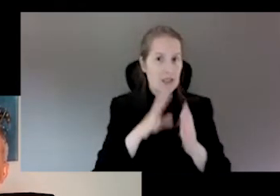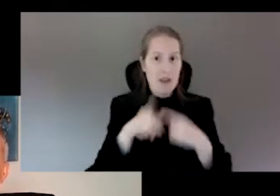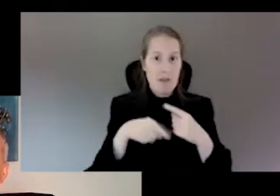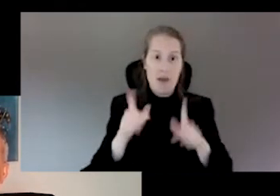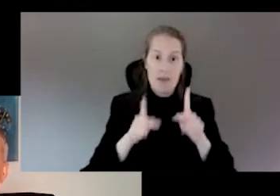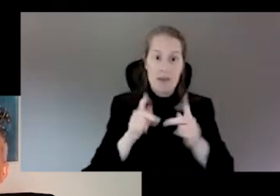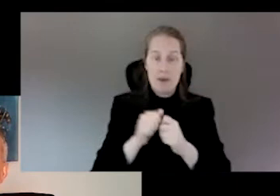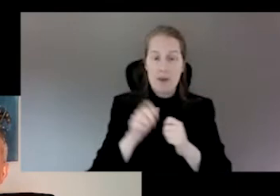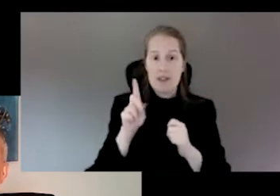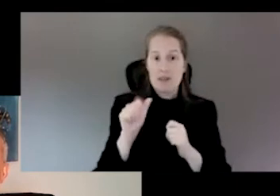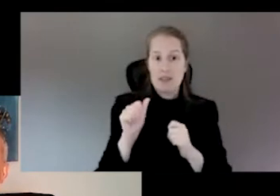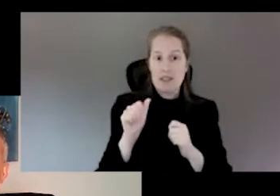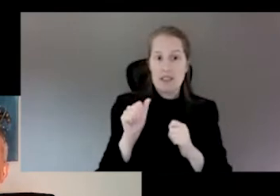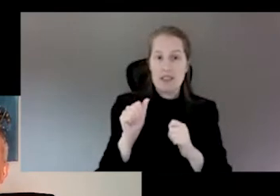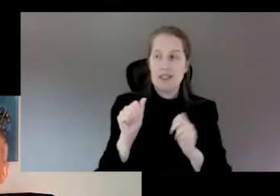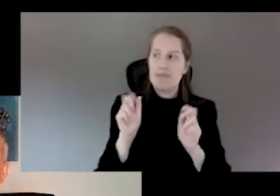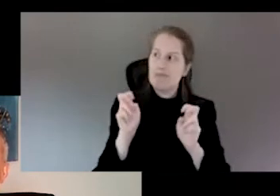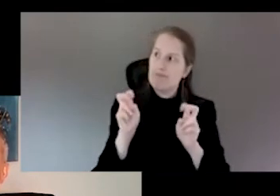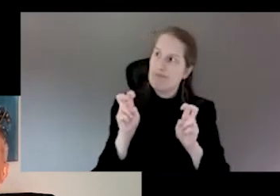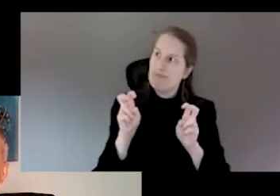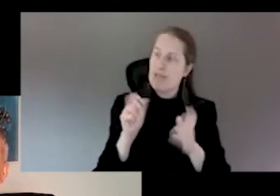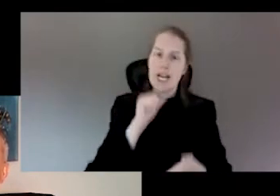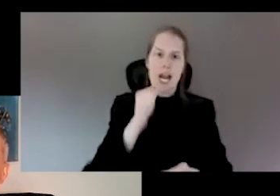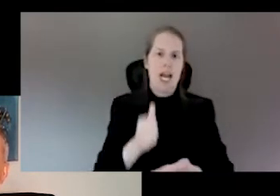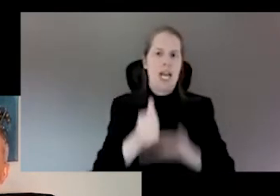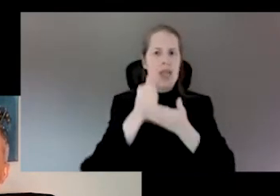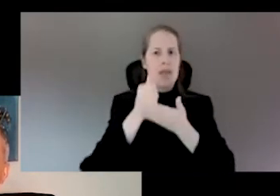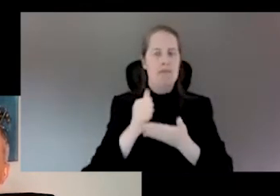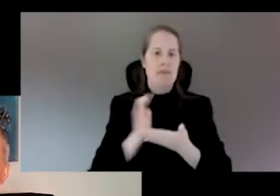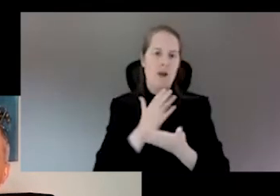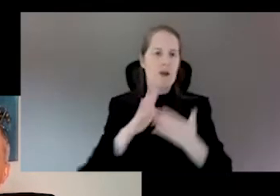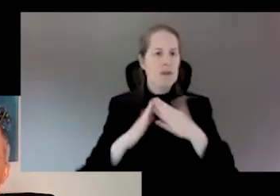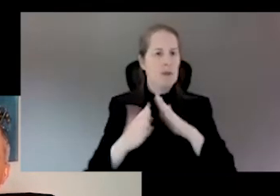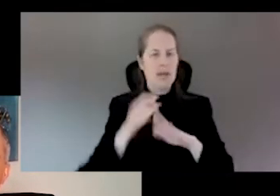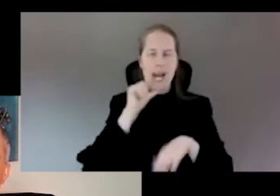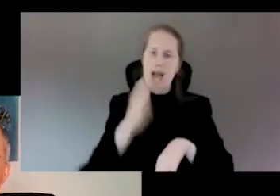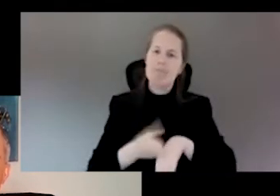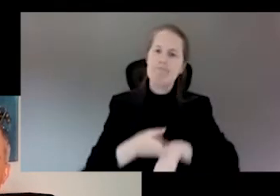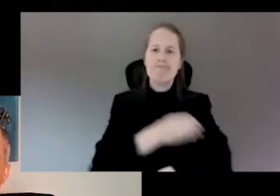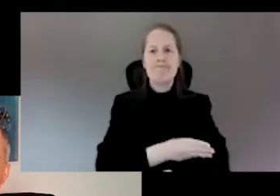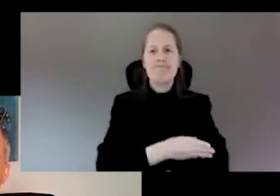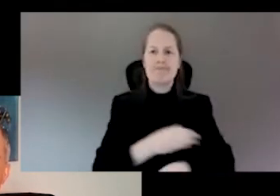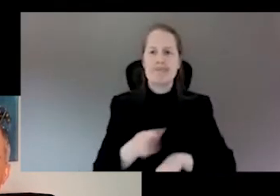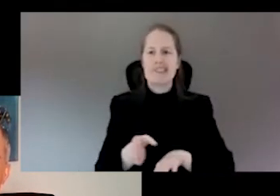as not helping our communities, that we are not deemed